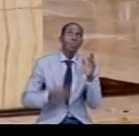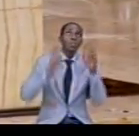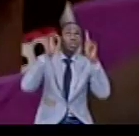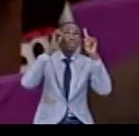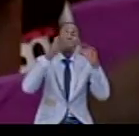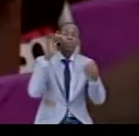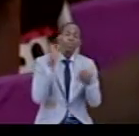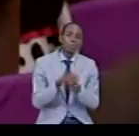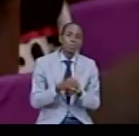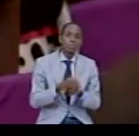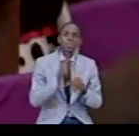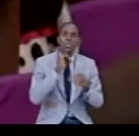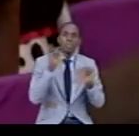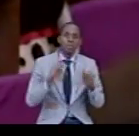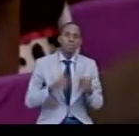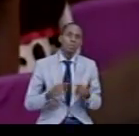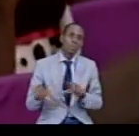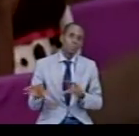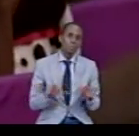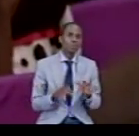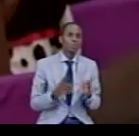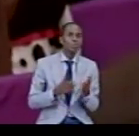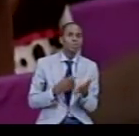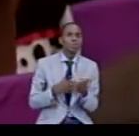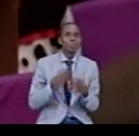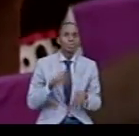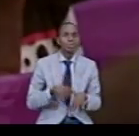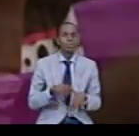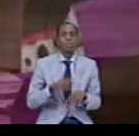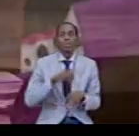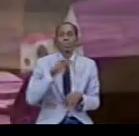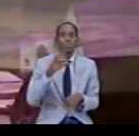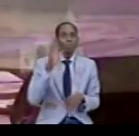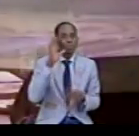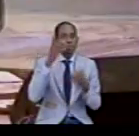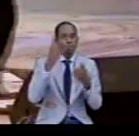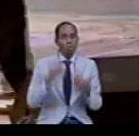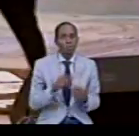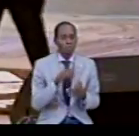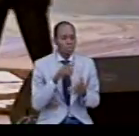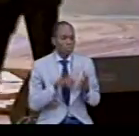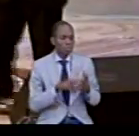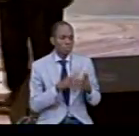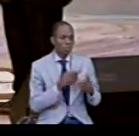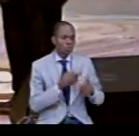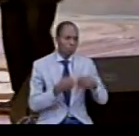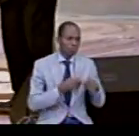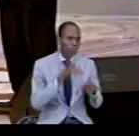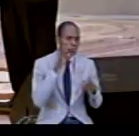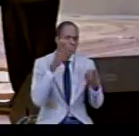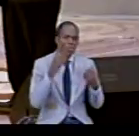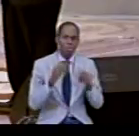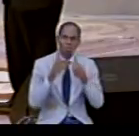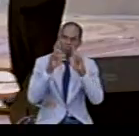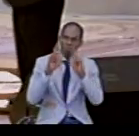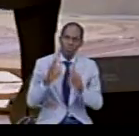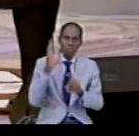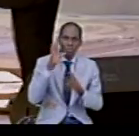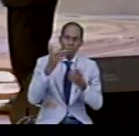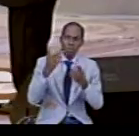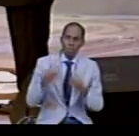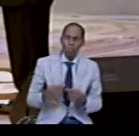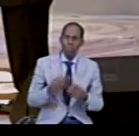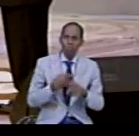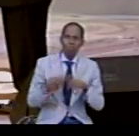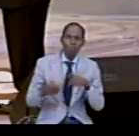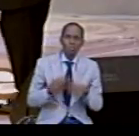perform sometimes the question will come this trial will accomplish this temptation will come this challenge will come this